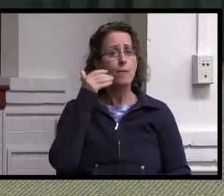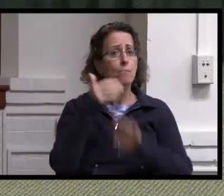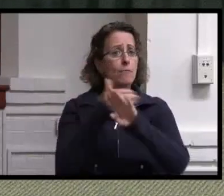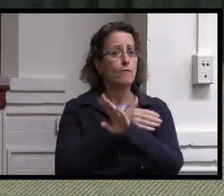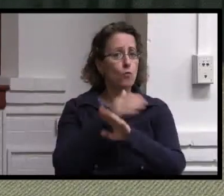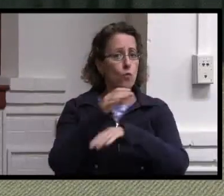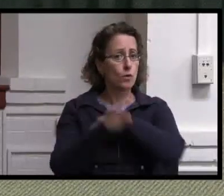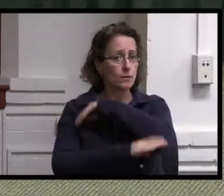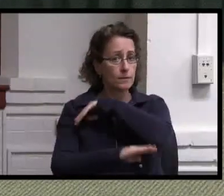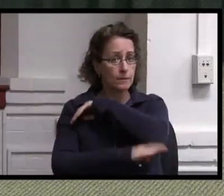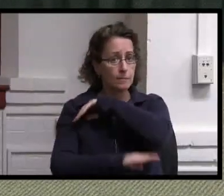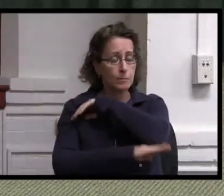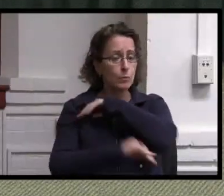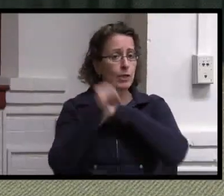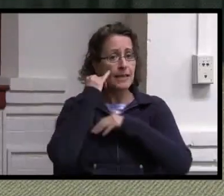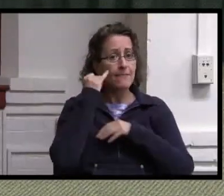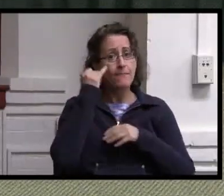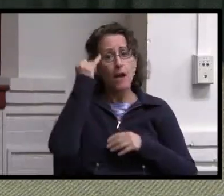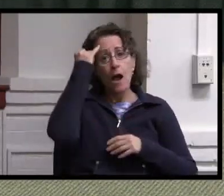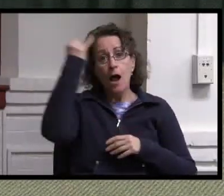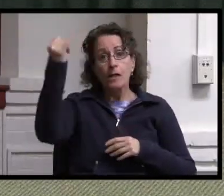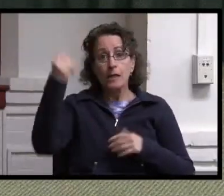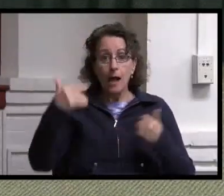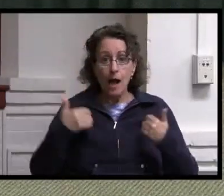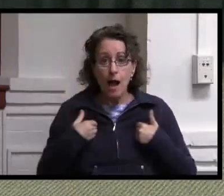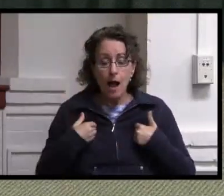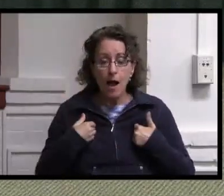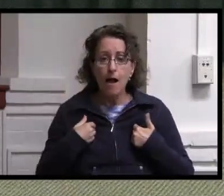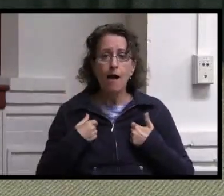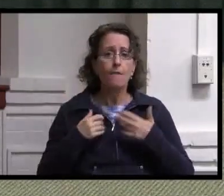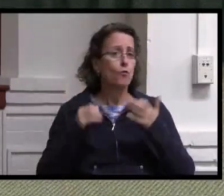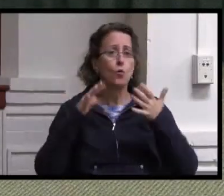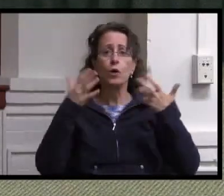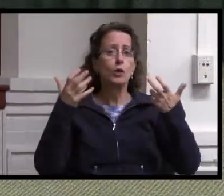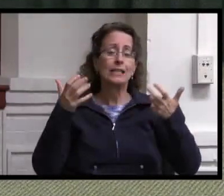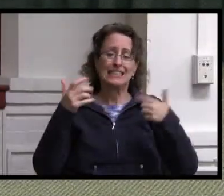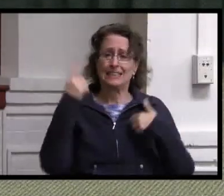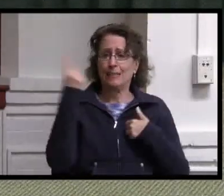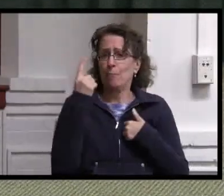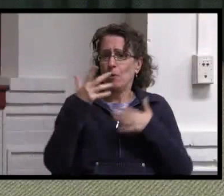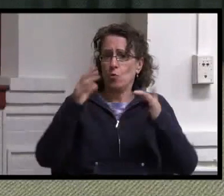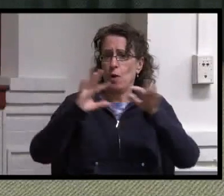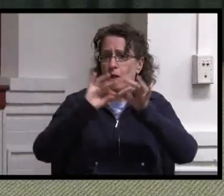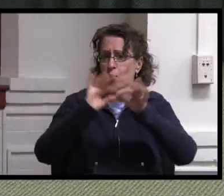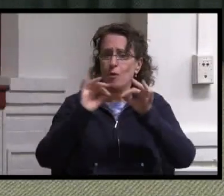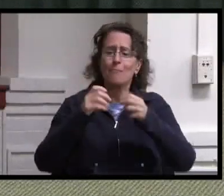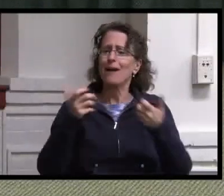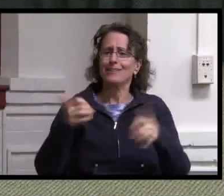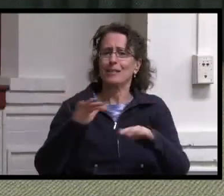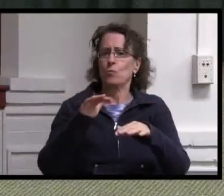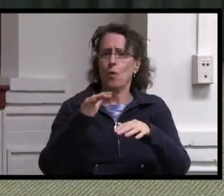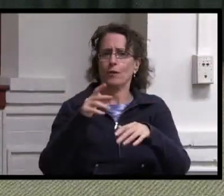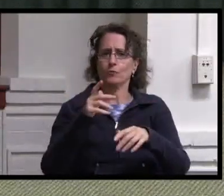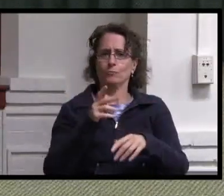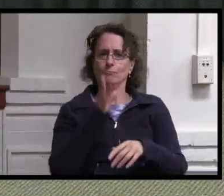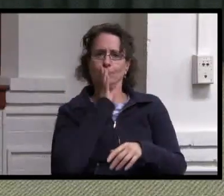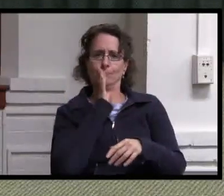to contact any of us or the town manager's office, and because we want to hear from people,